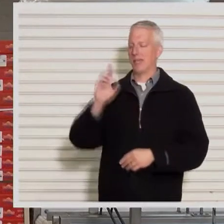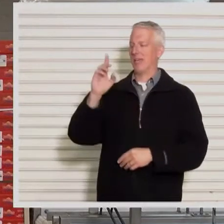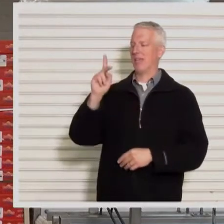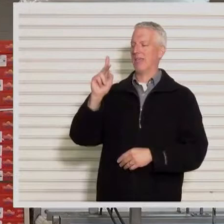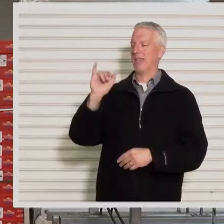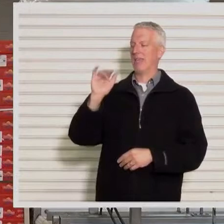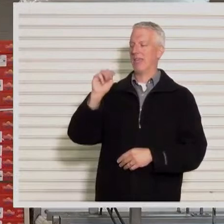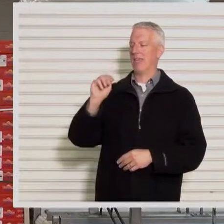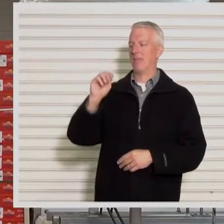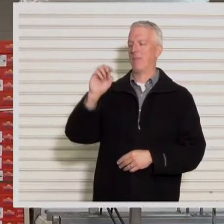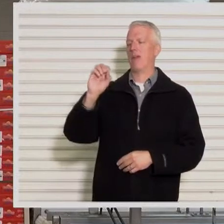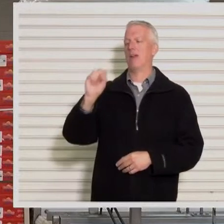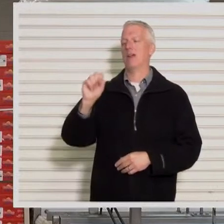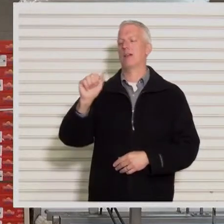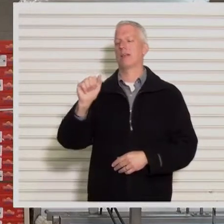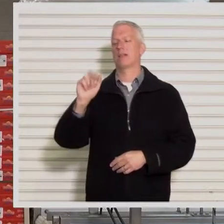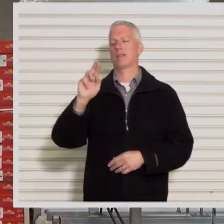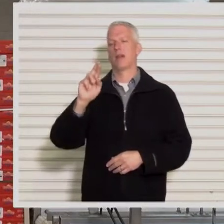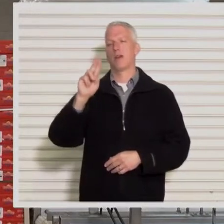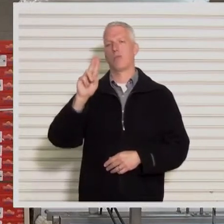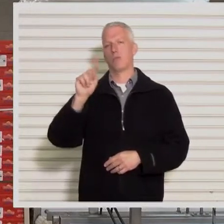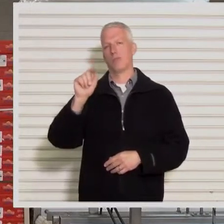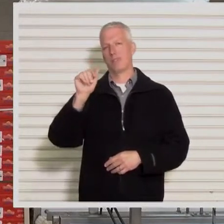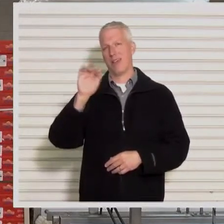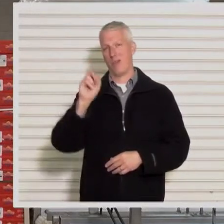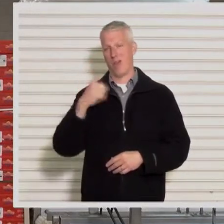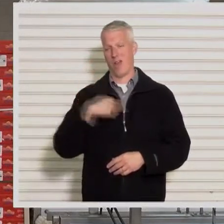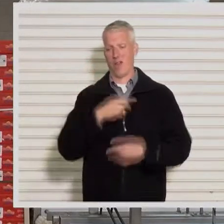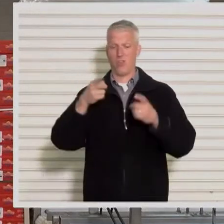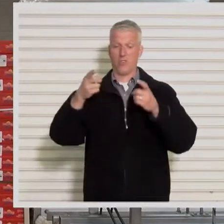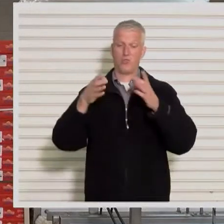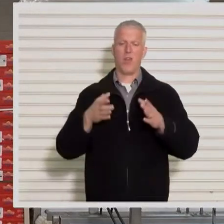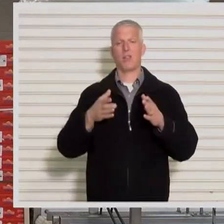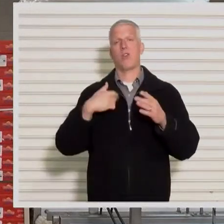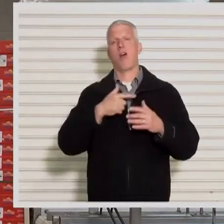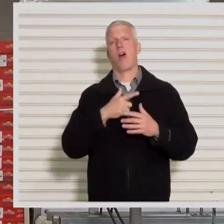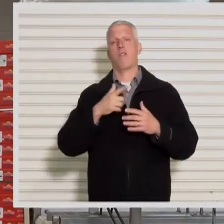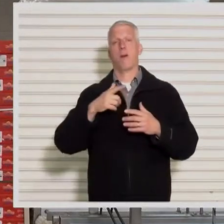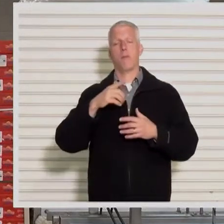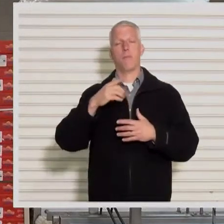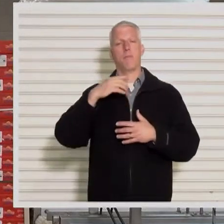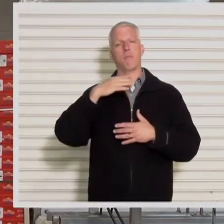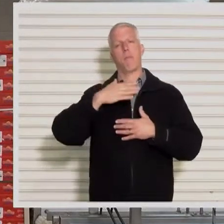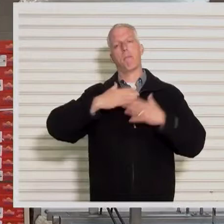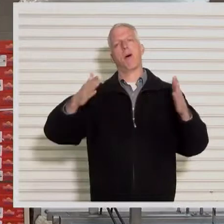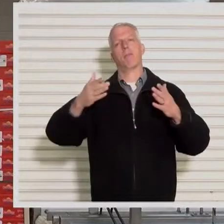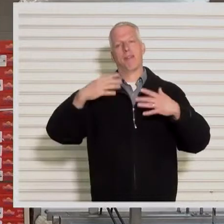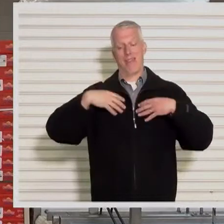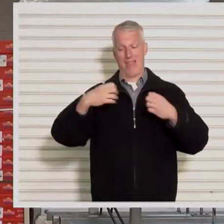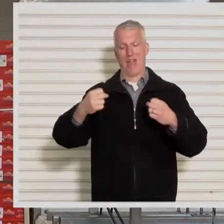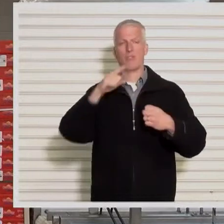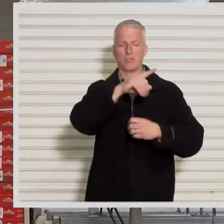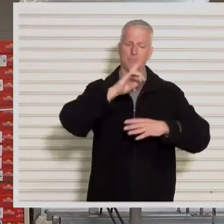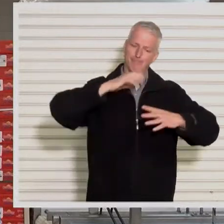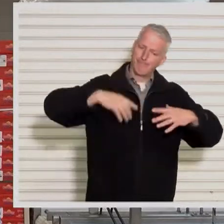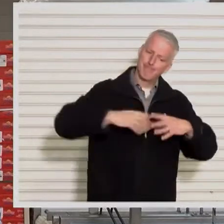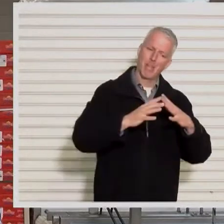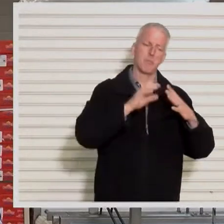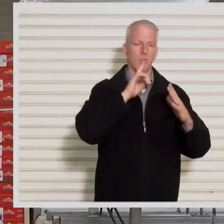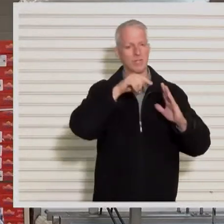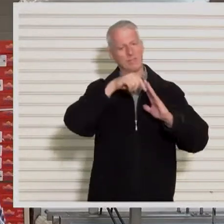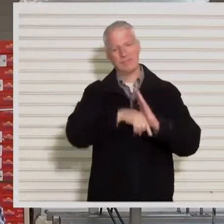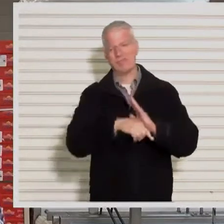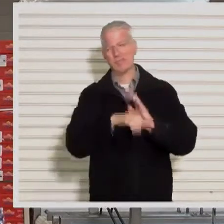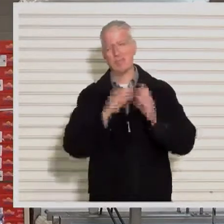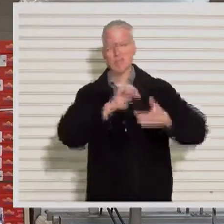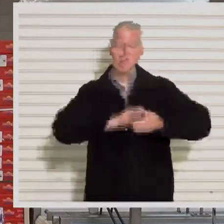is our Director of Public Health and who has put together this great intersectoral collaboration. Kim, I got